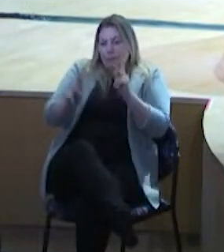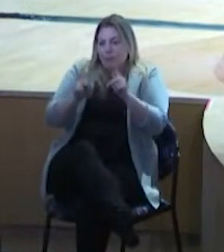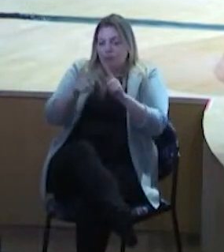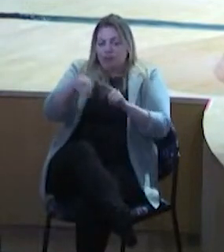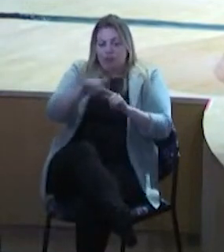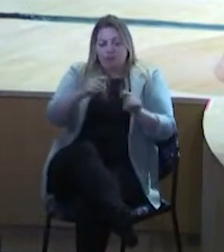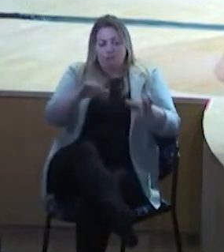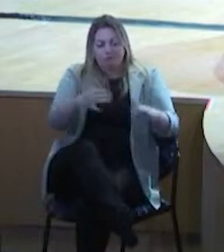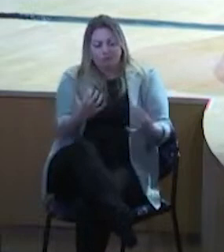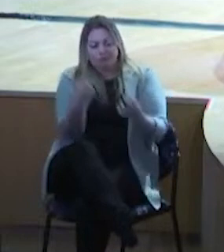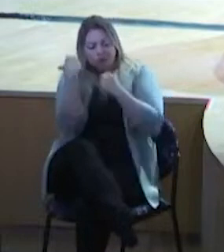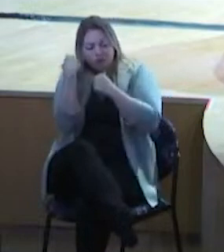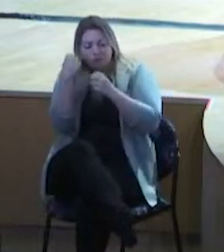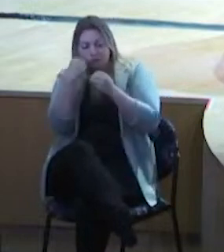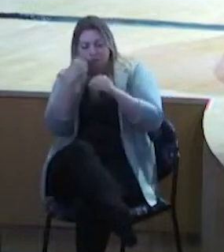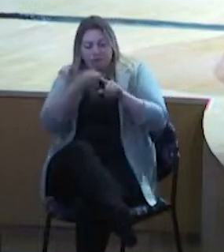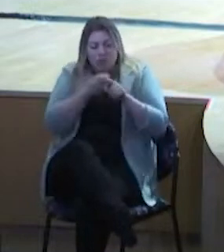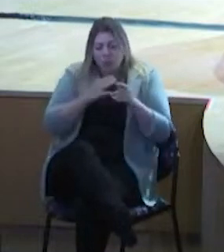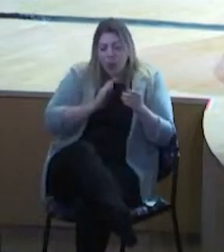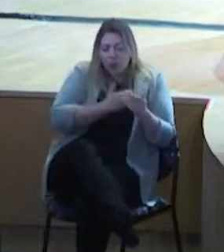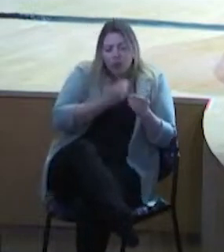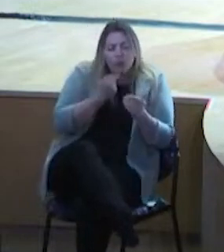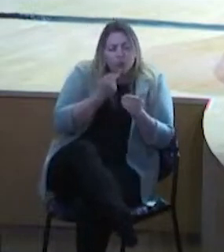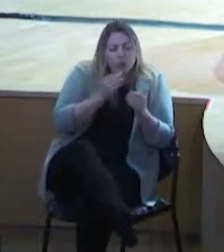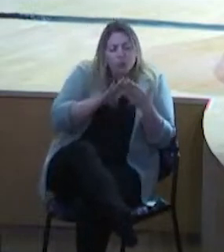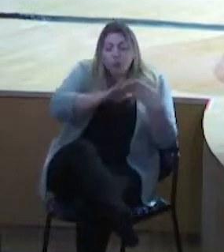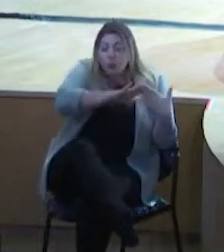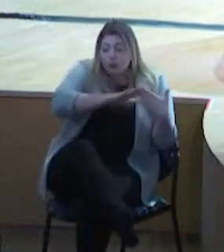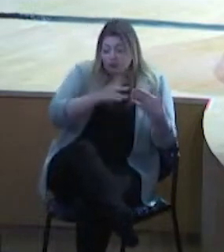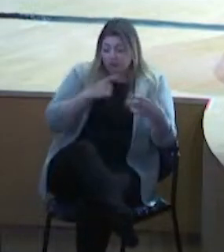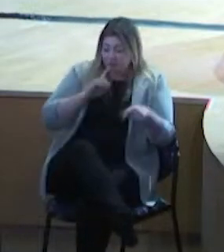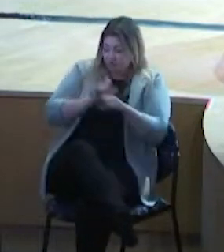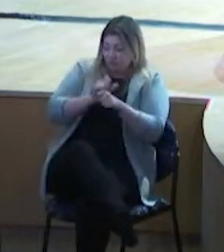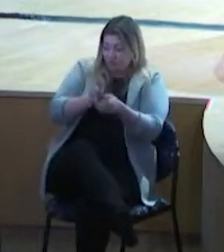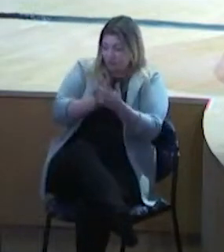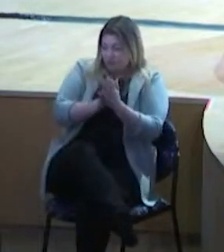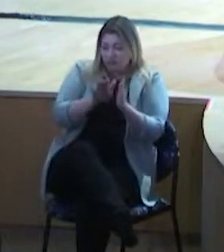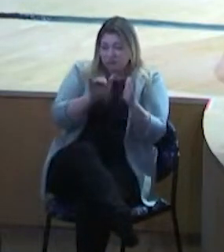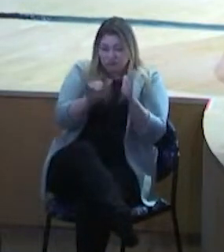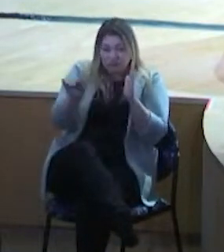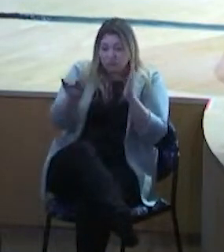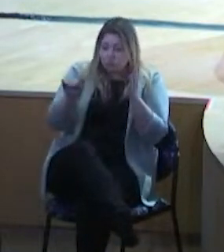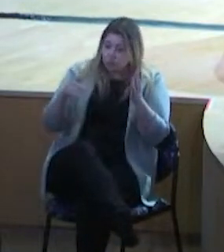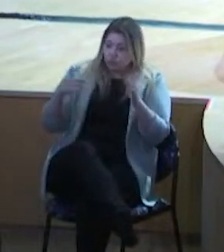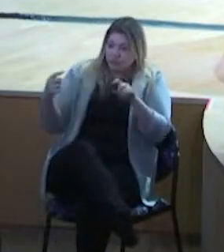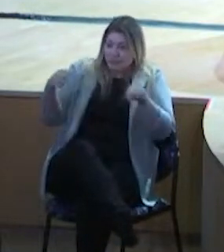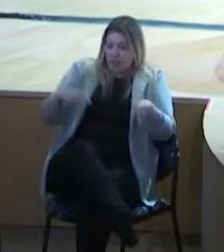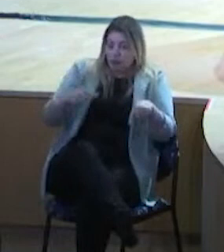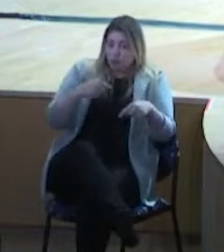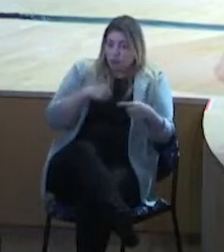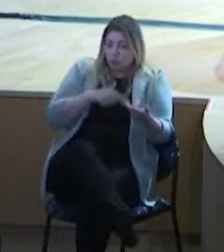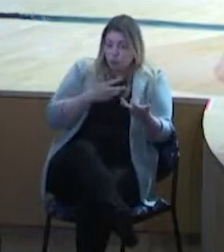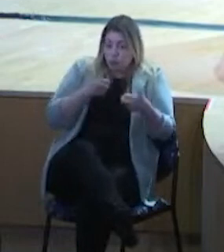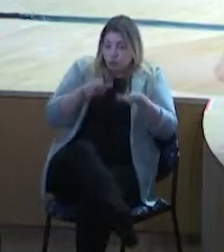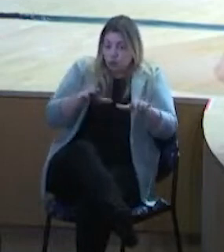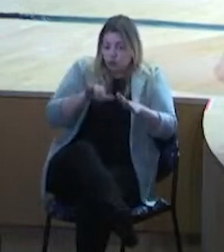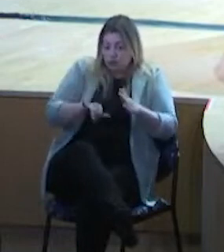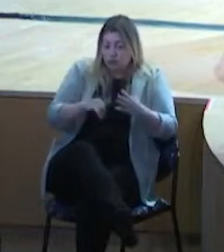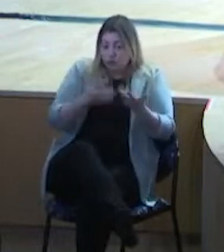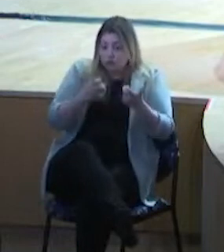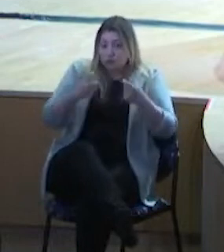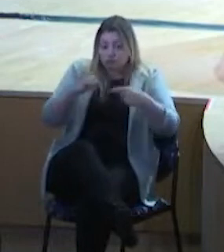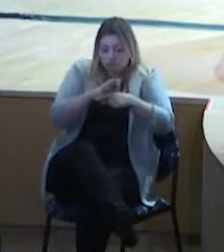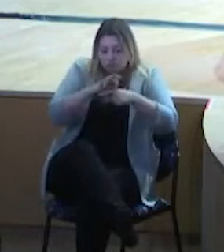local community. So what we're really asking for is like, hey guys, come. We're trying to do this, we're trying to make it work,